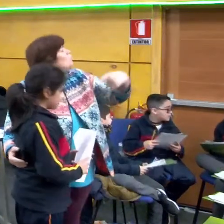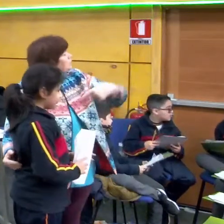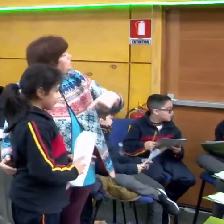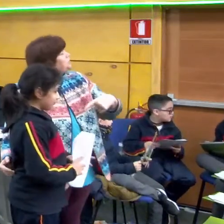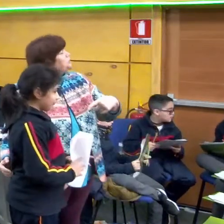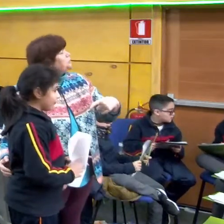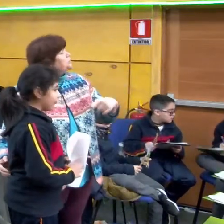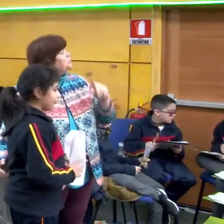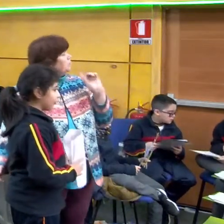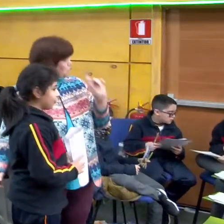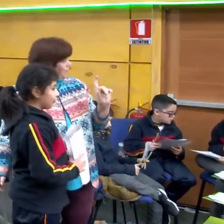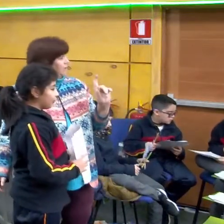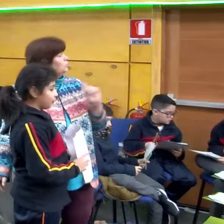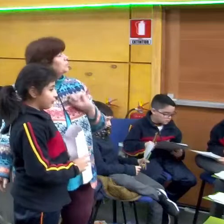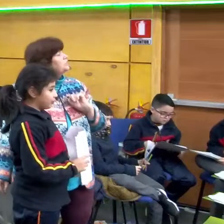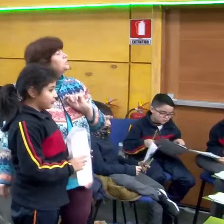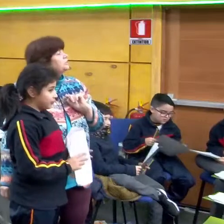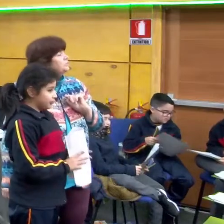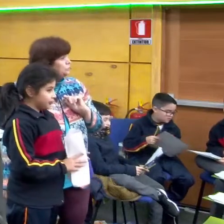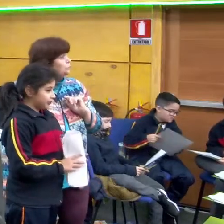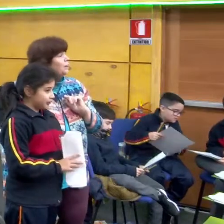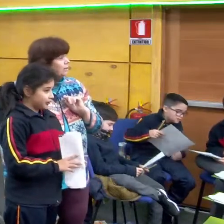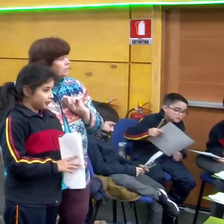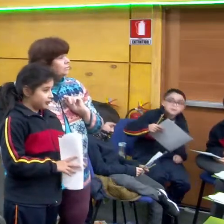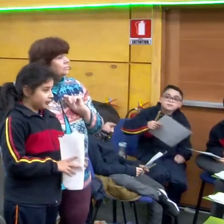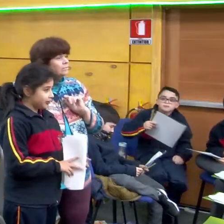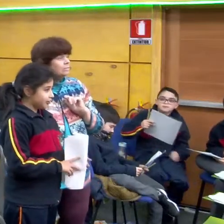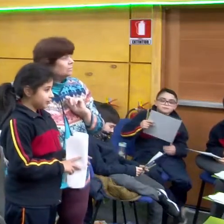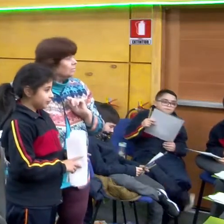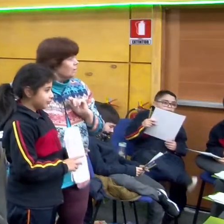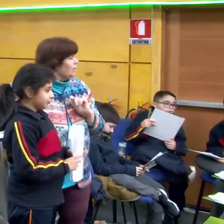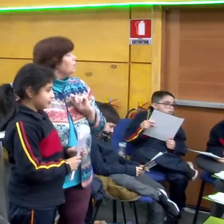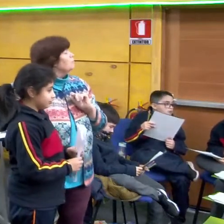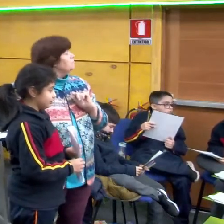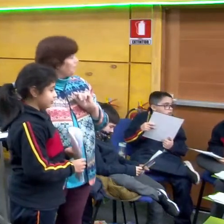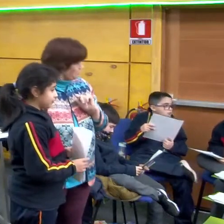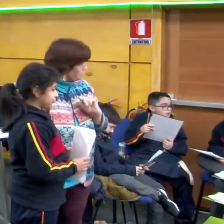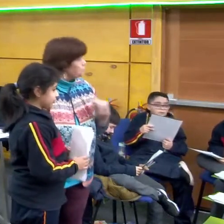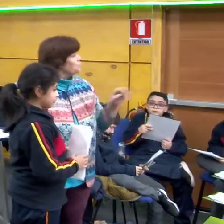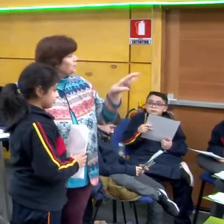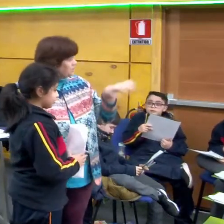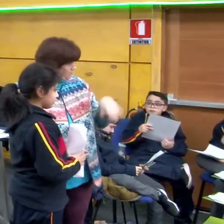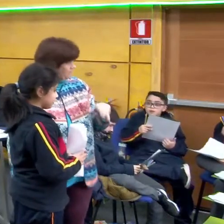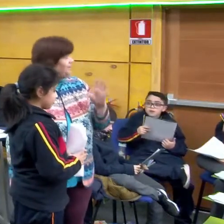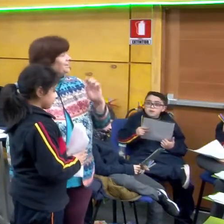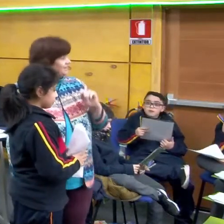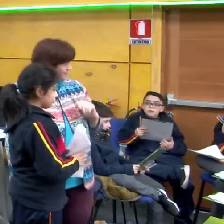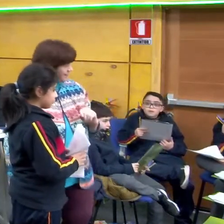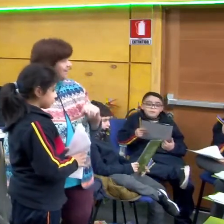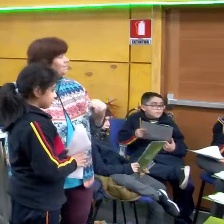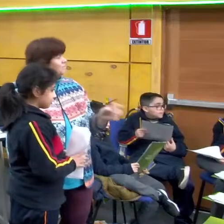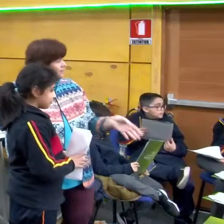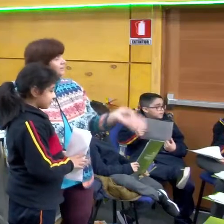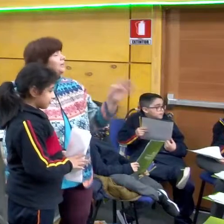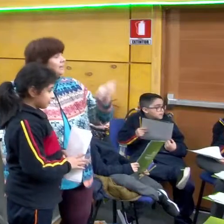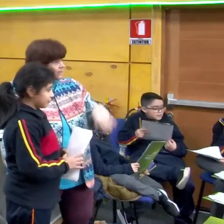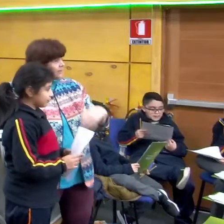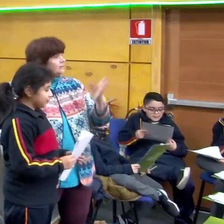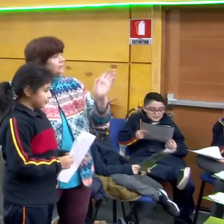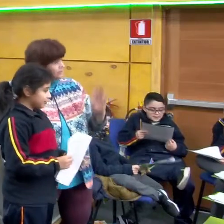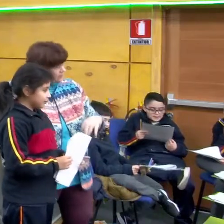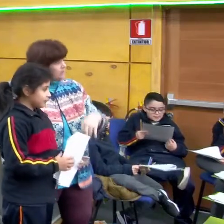Okay, what did she do well? What did she do well? The rhythm. Very good rhythm in it, yeah.